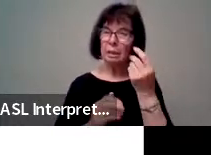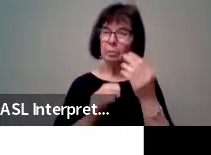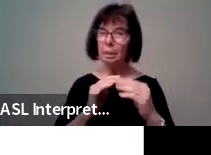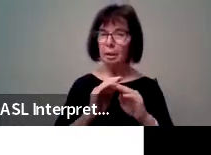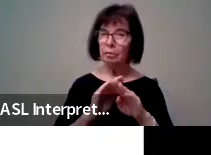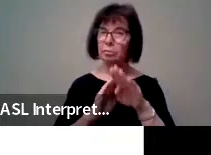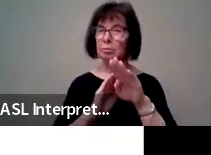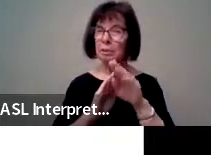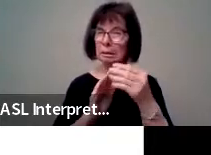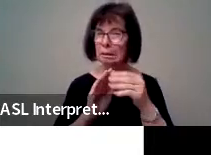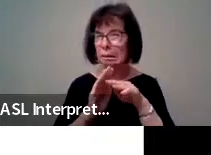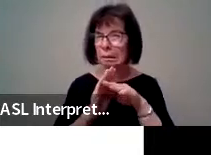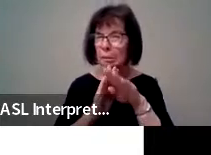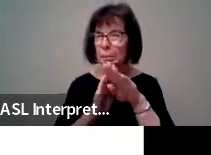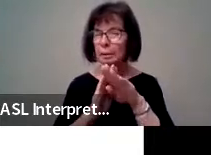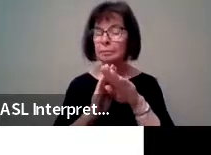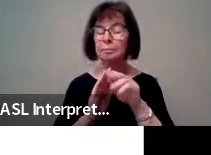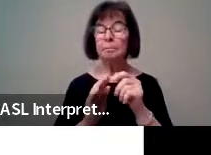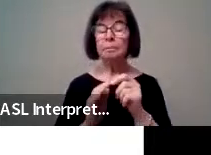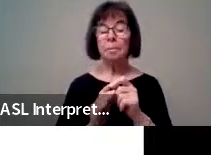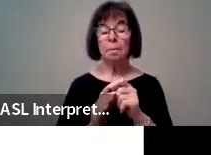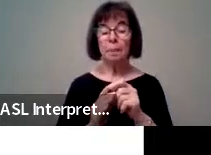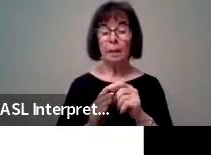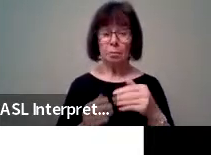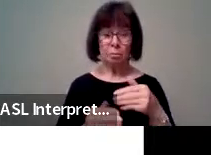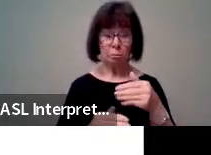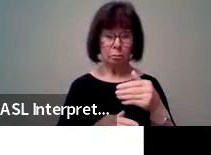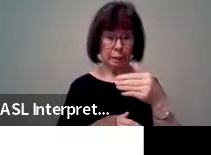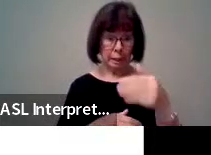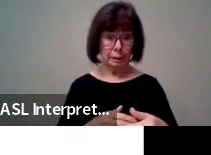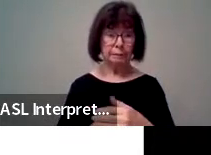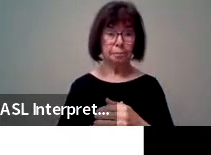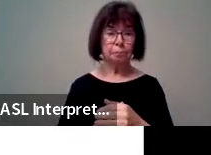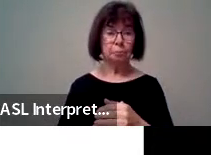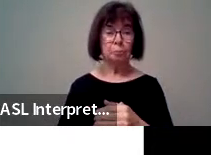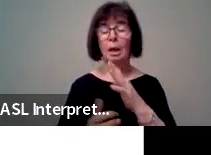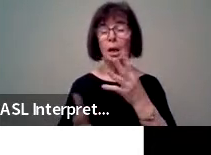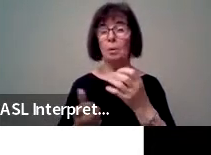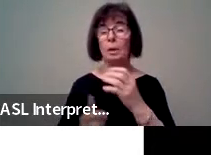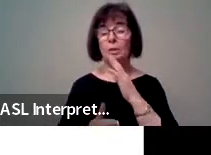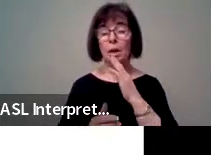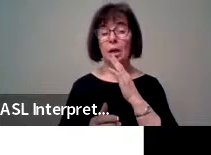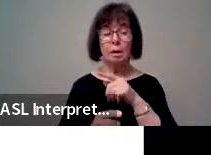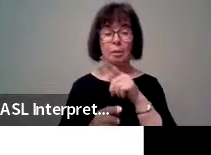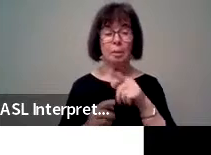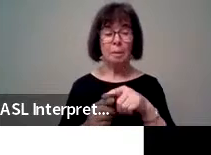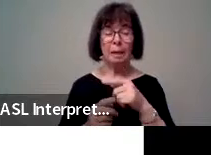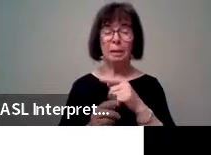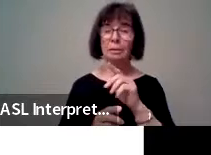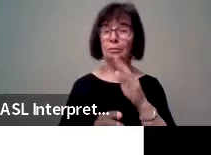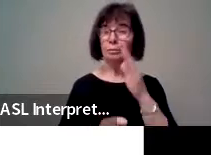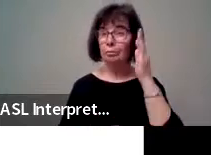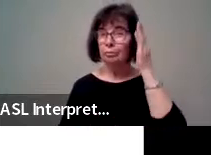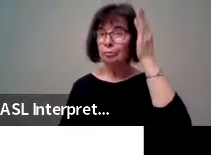recently. So on the next slide, I wanted to talk a little bit about where we are going.